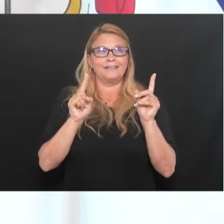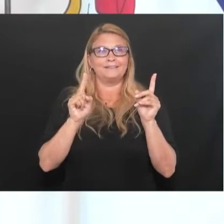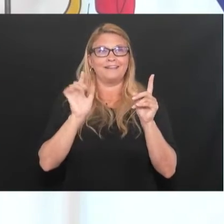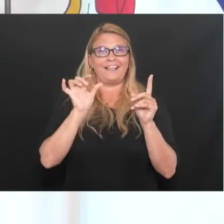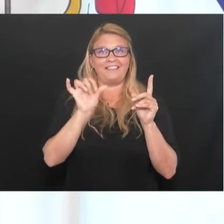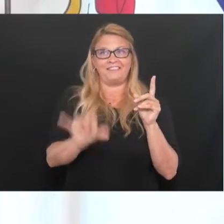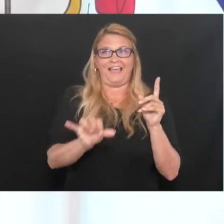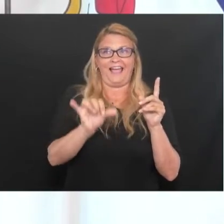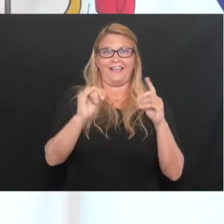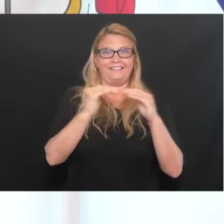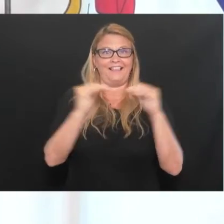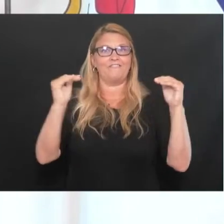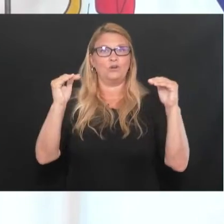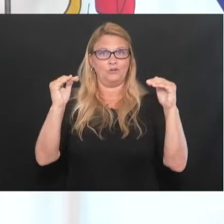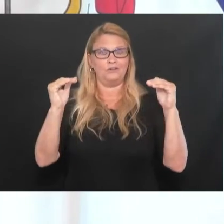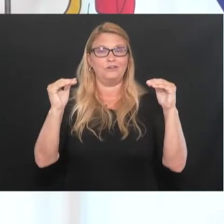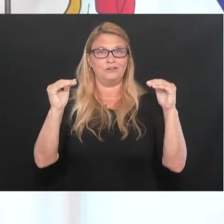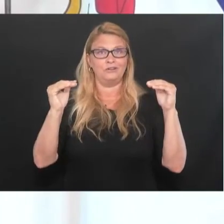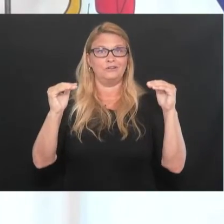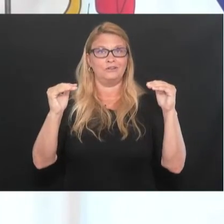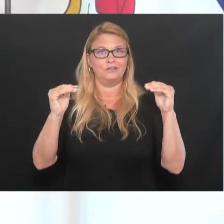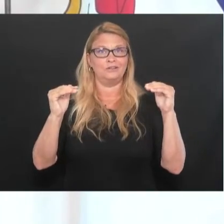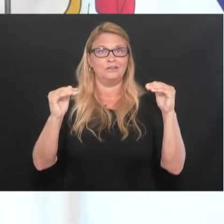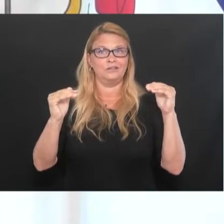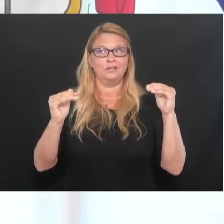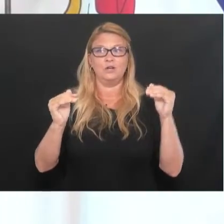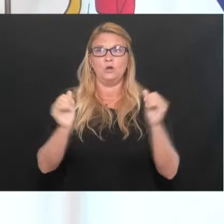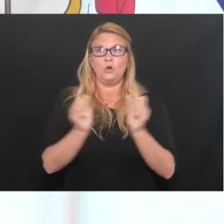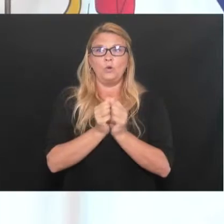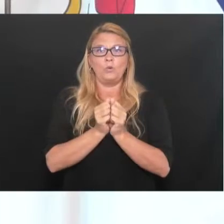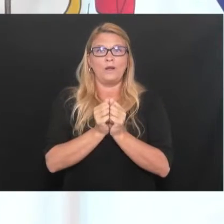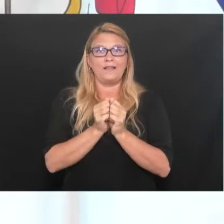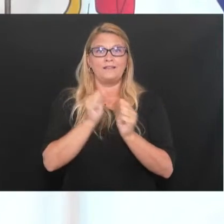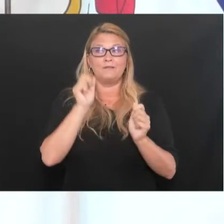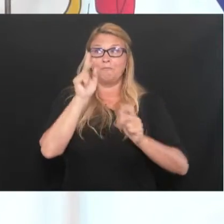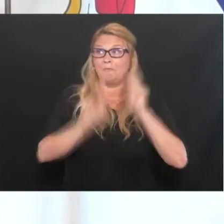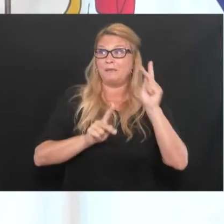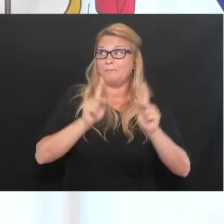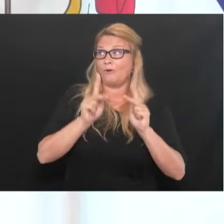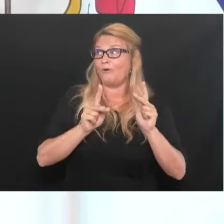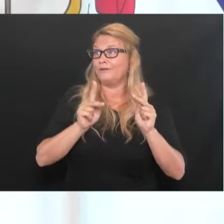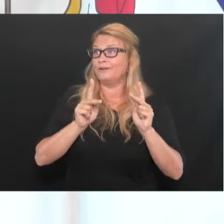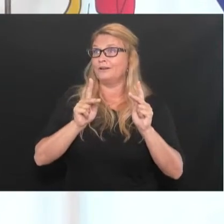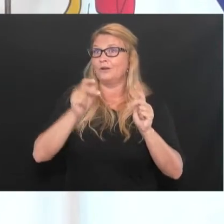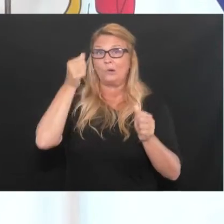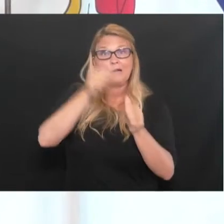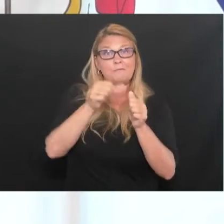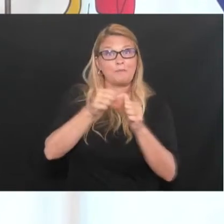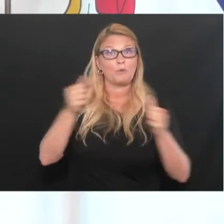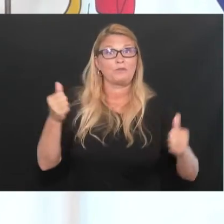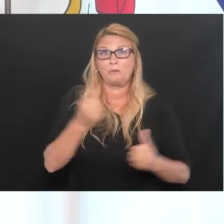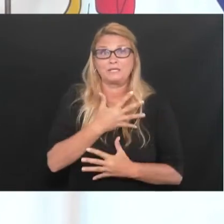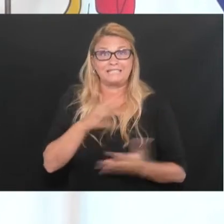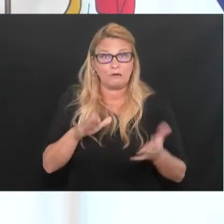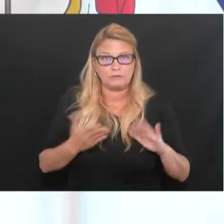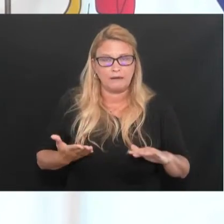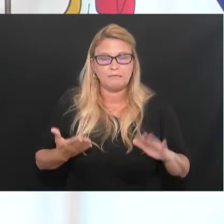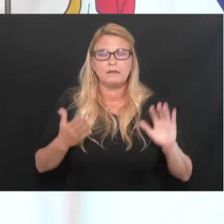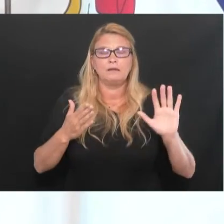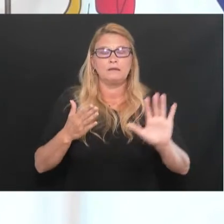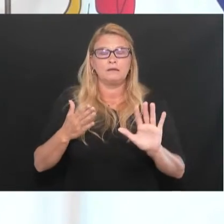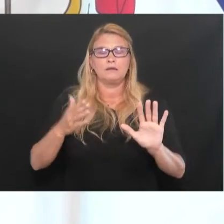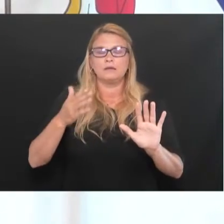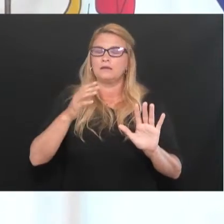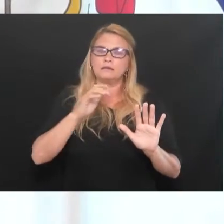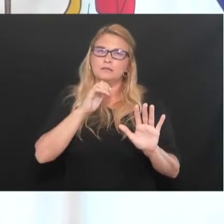level like, that we were getting when everybody was scared totally to death and everything, well, then you could say, well,